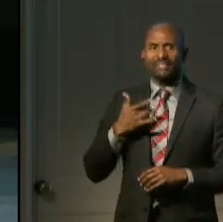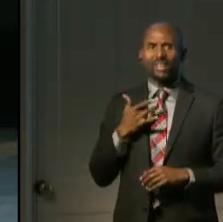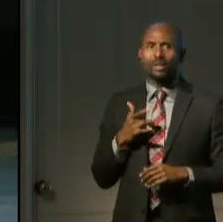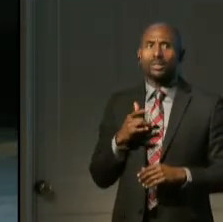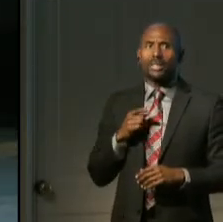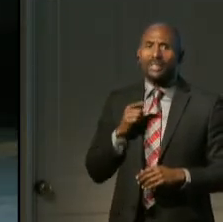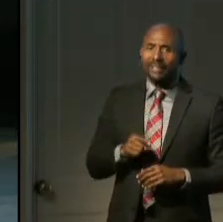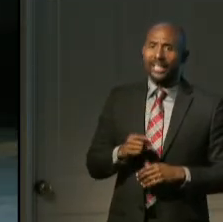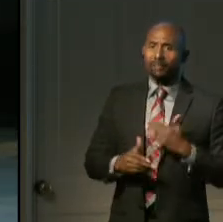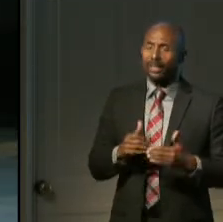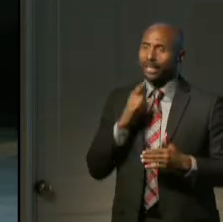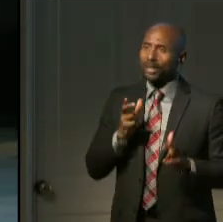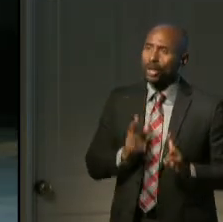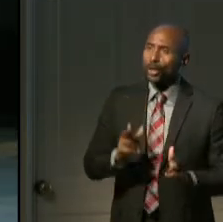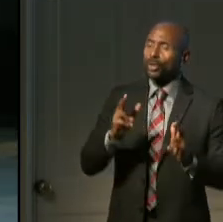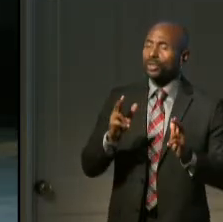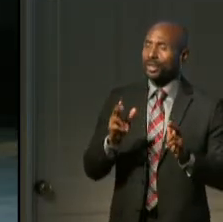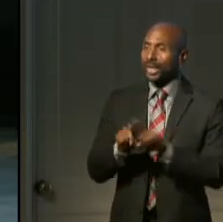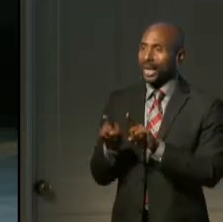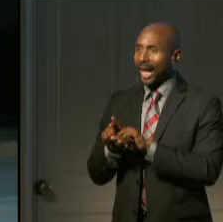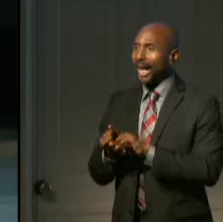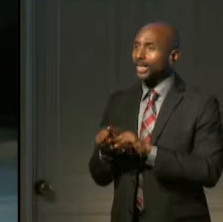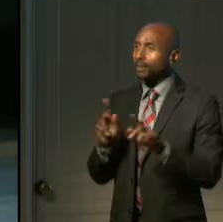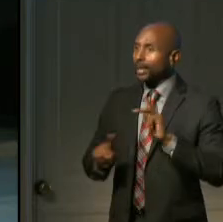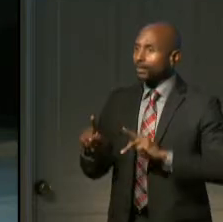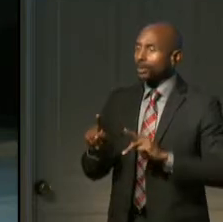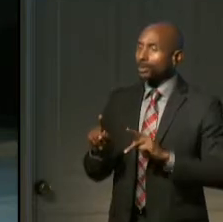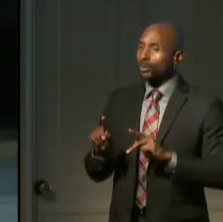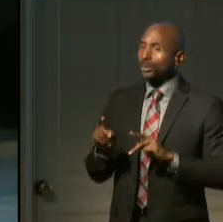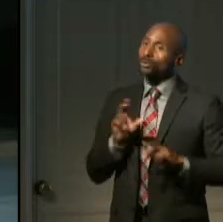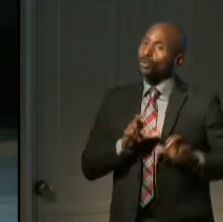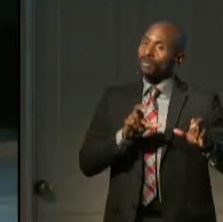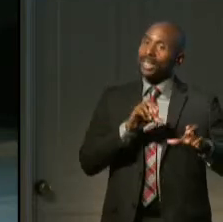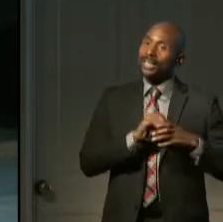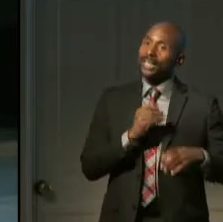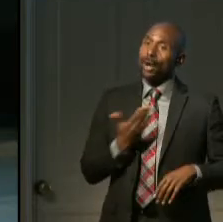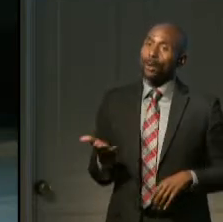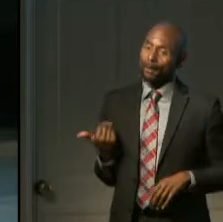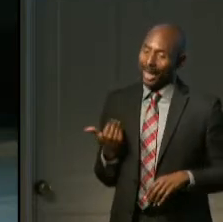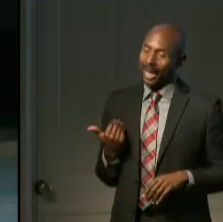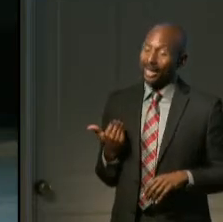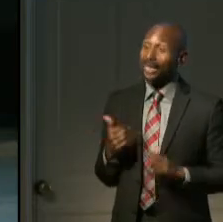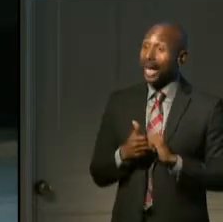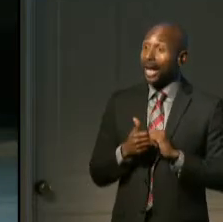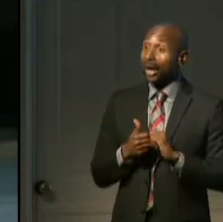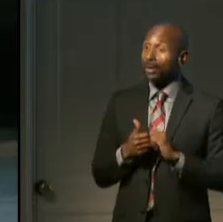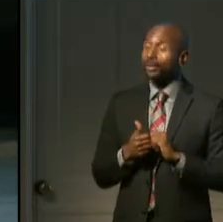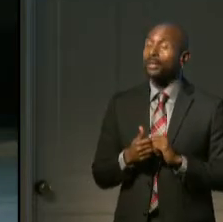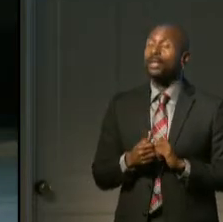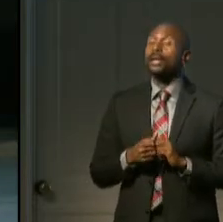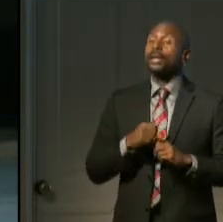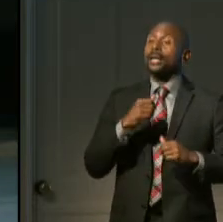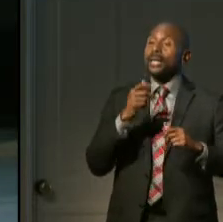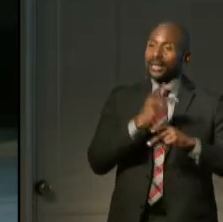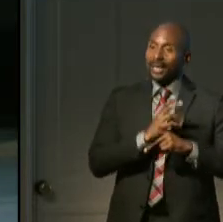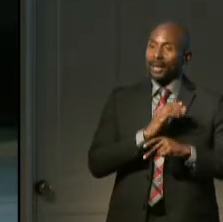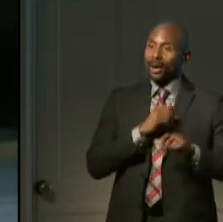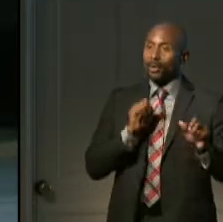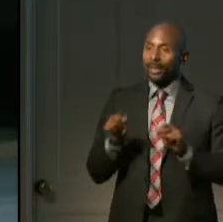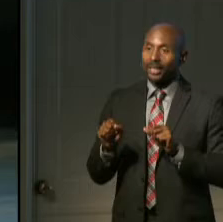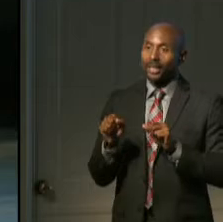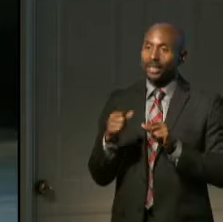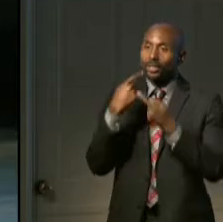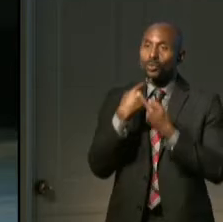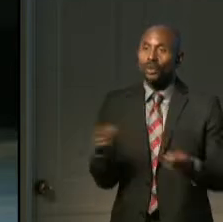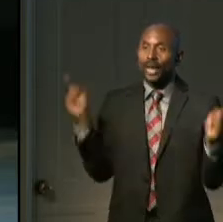an investment in the past, is to preserve our ability to tell stories about the things that are important to us